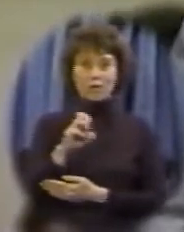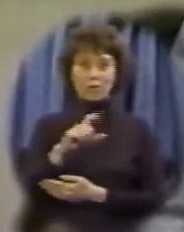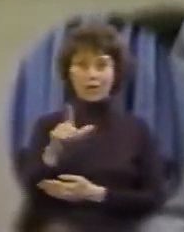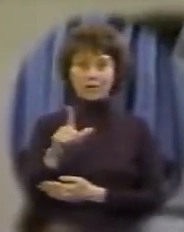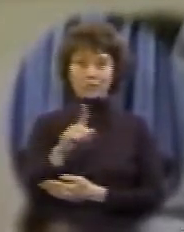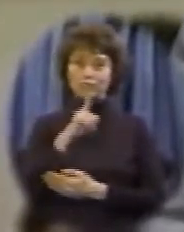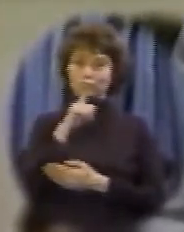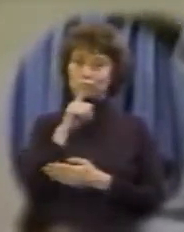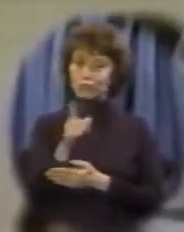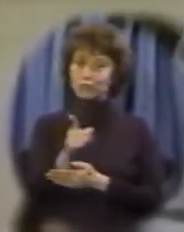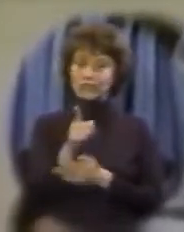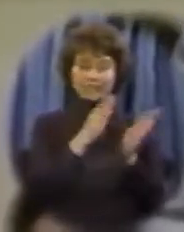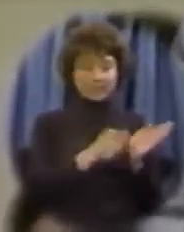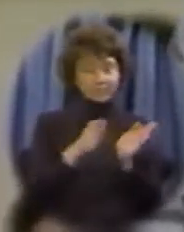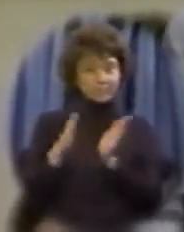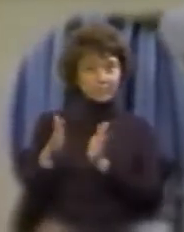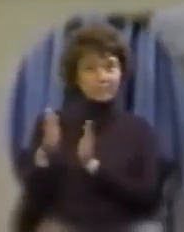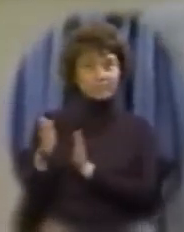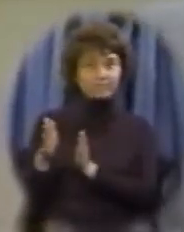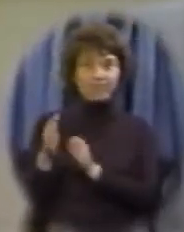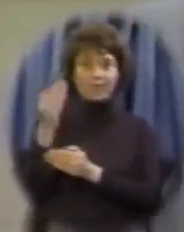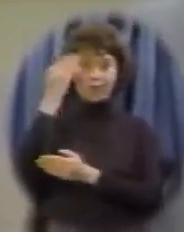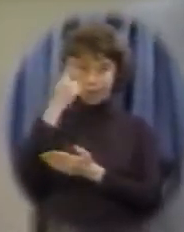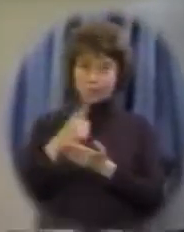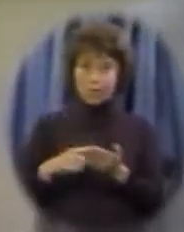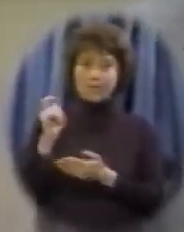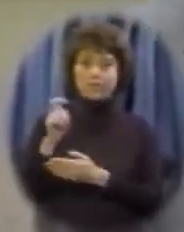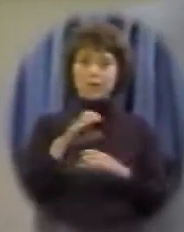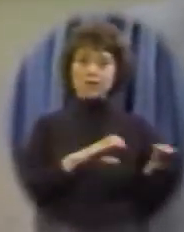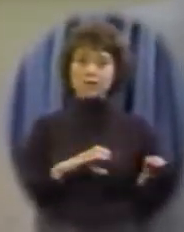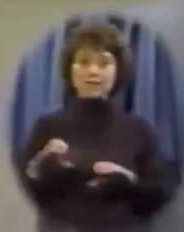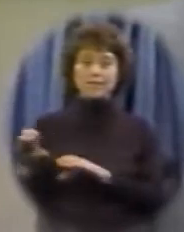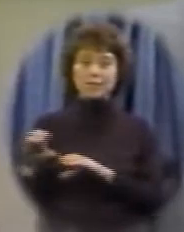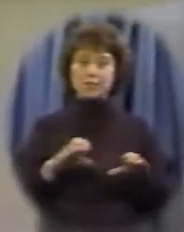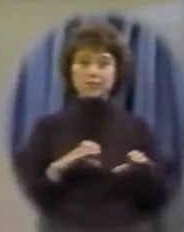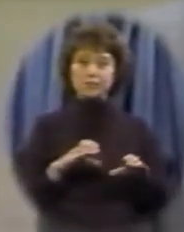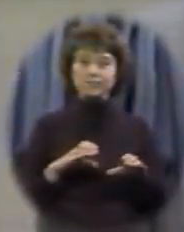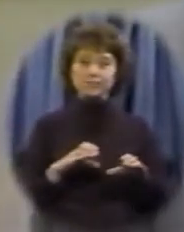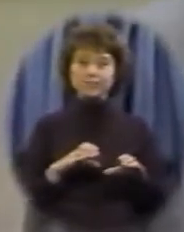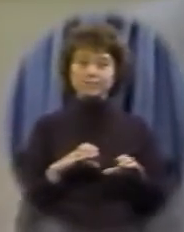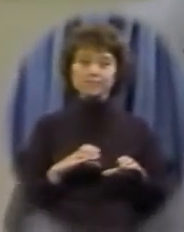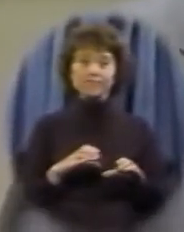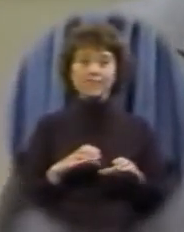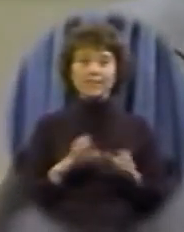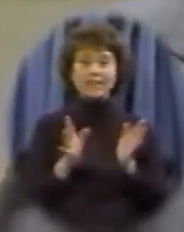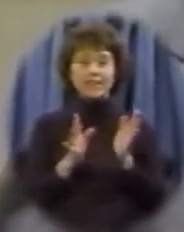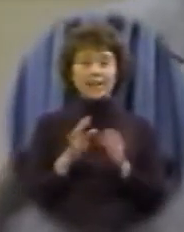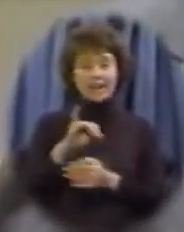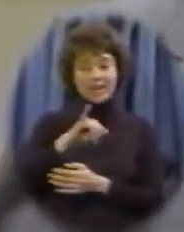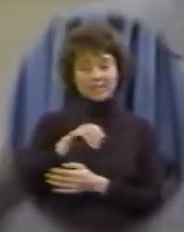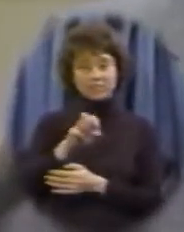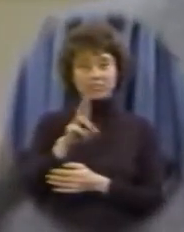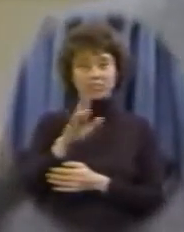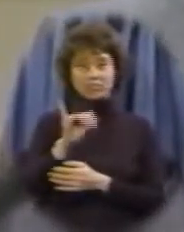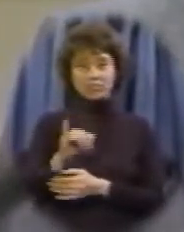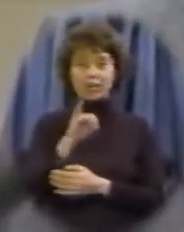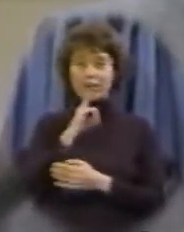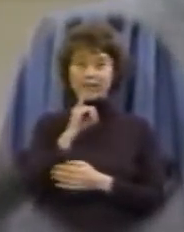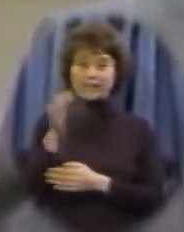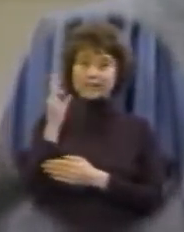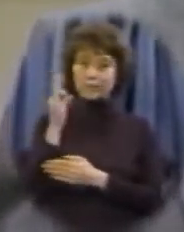He's really organized his forces. He's drawn the battle lines, and he's bombarding them now with shot and shell throughout this nation and